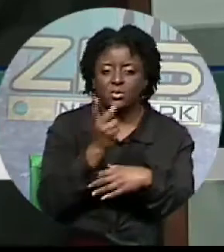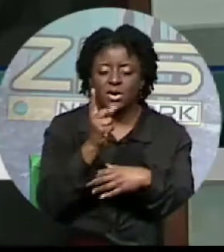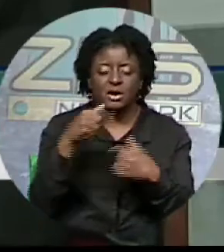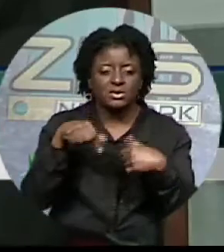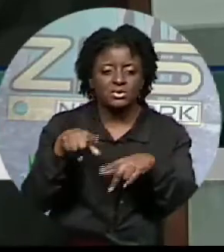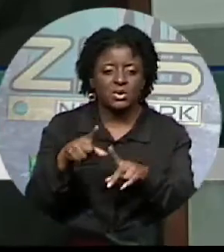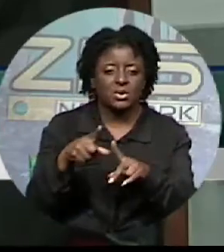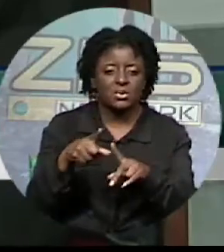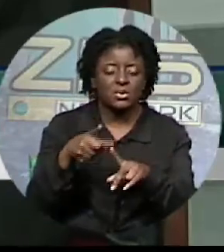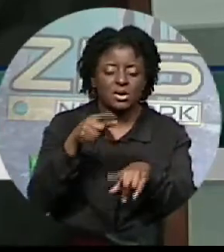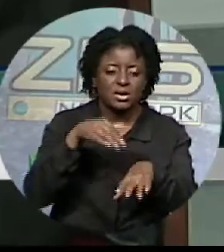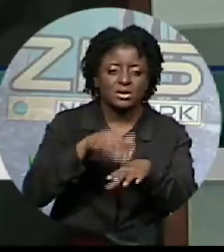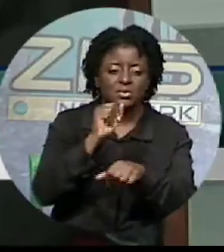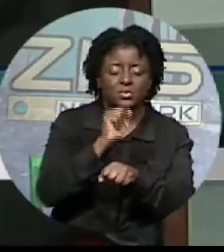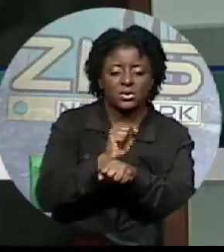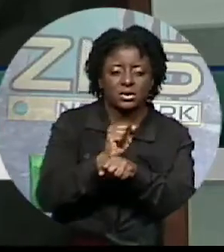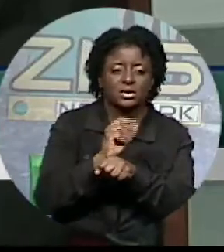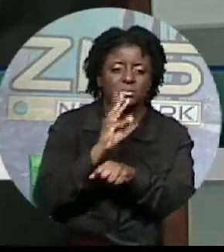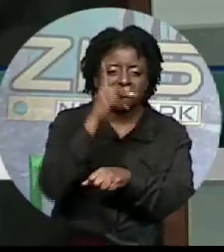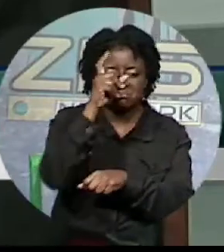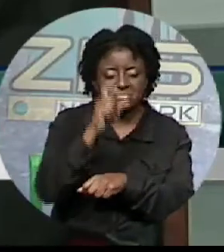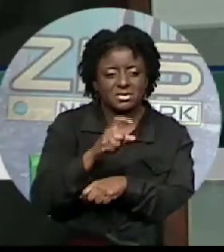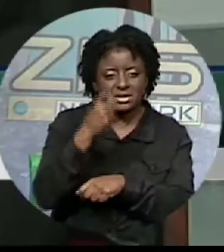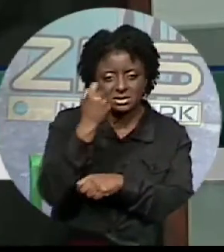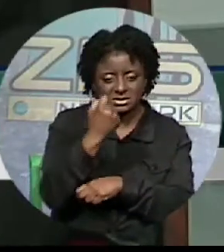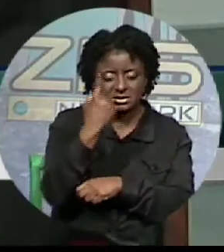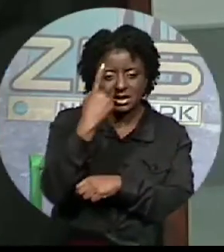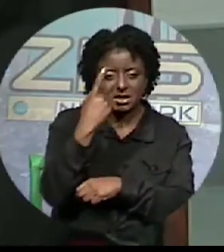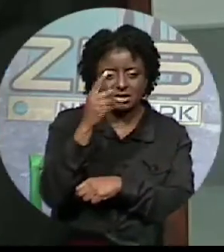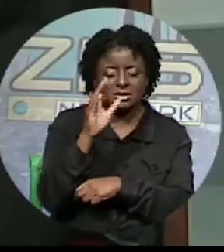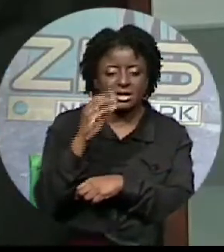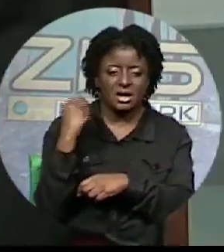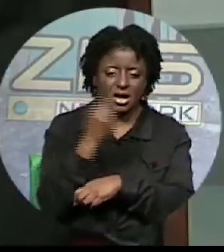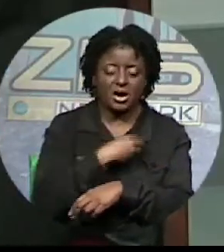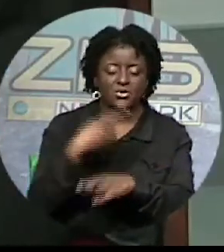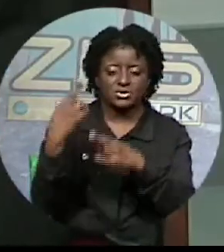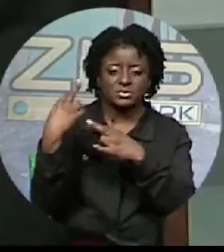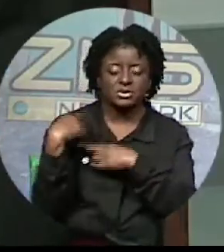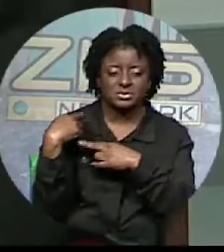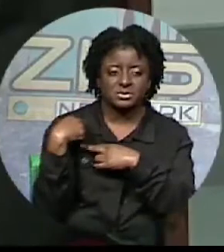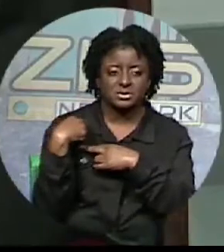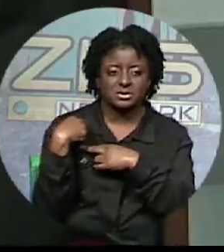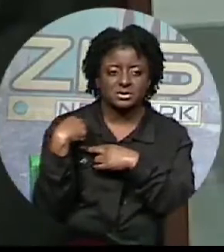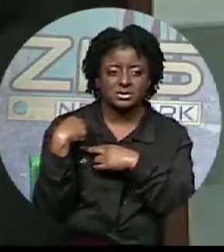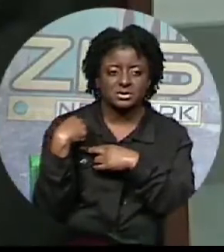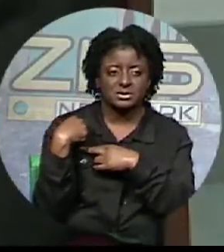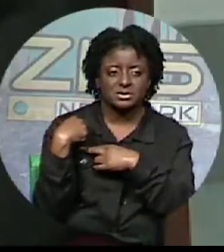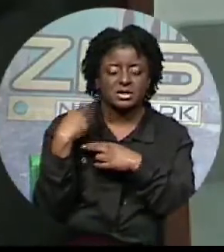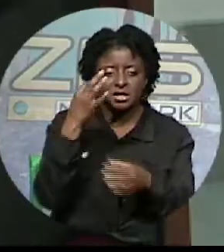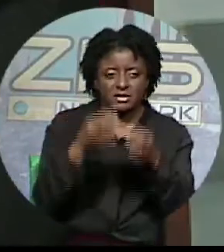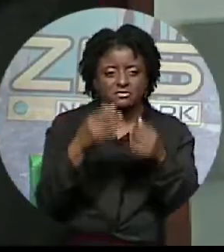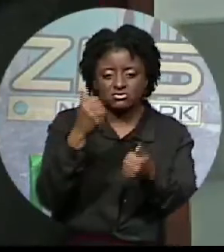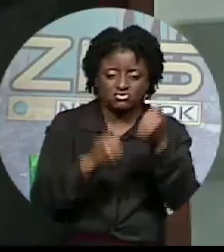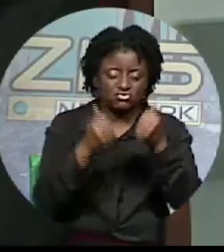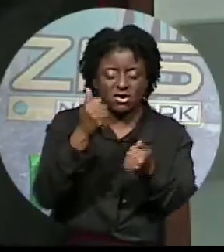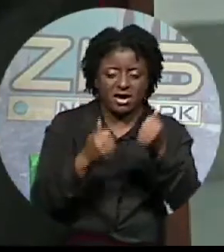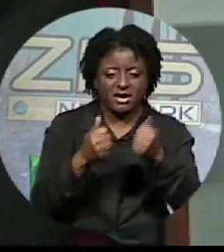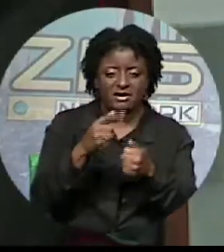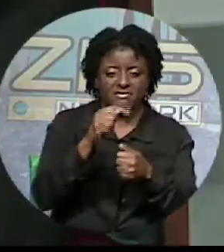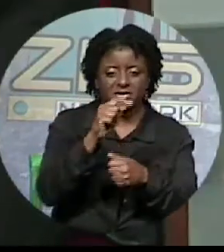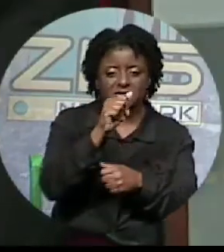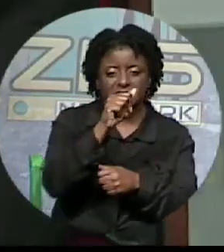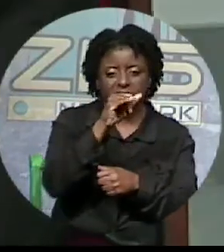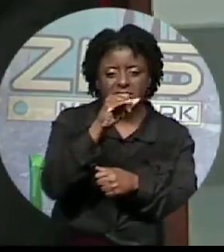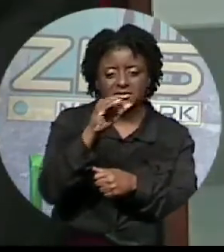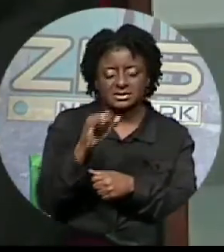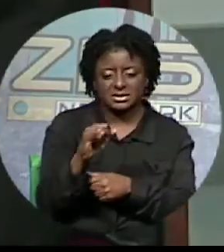that we understand our responsibility, that we live and we show our leadership, that if we drive a taxi cab, that we understand